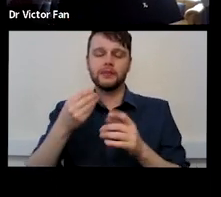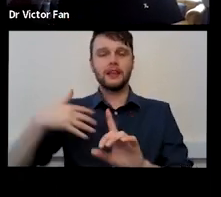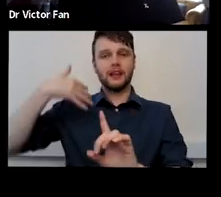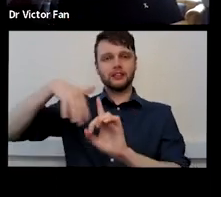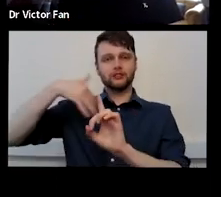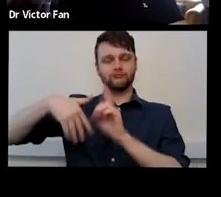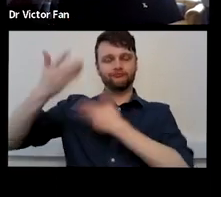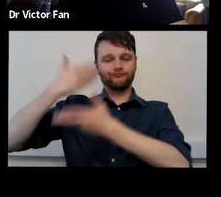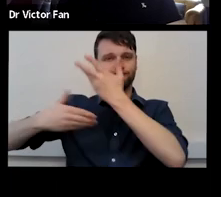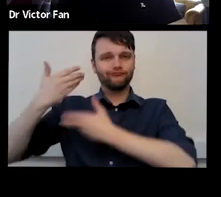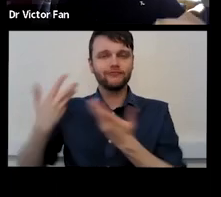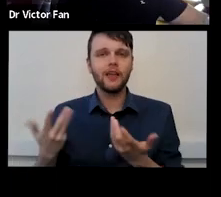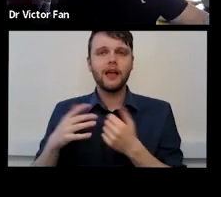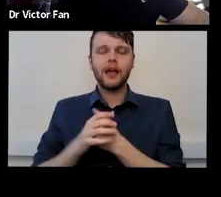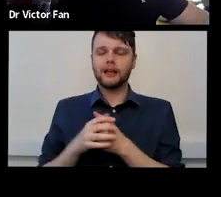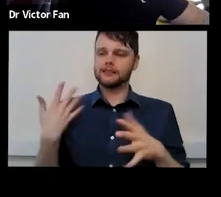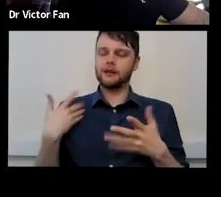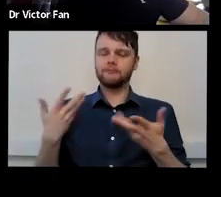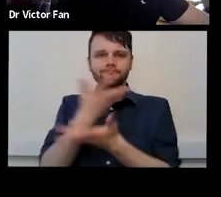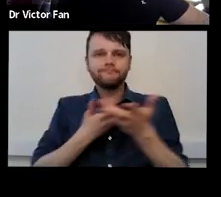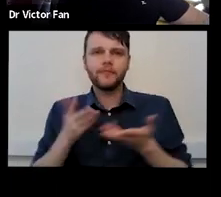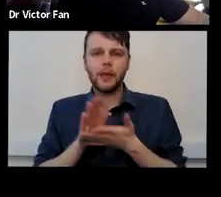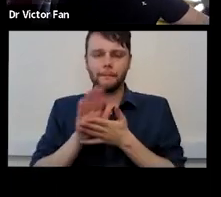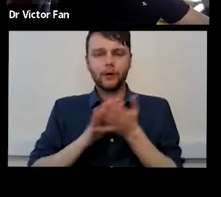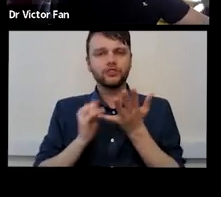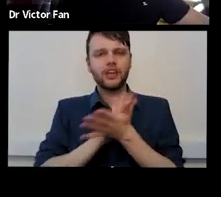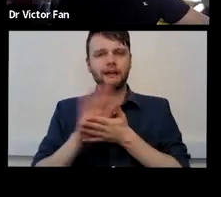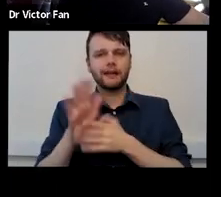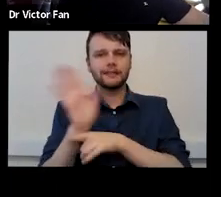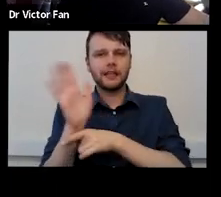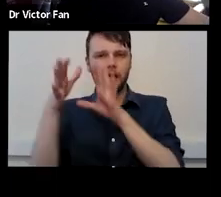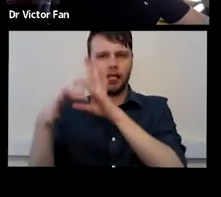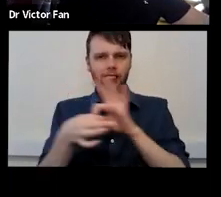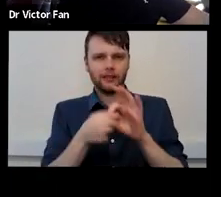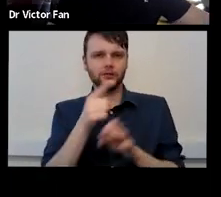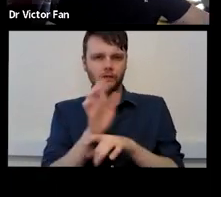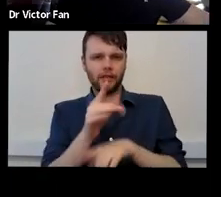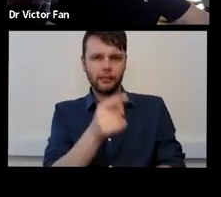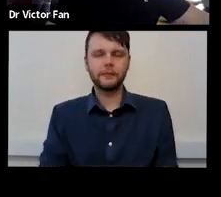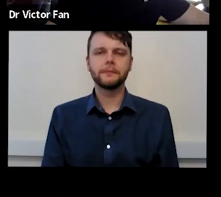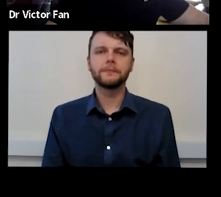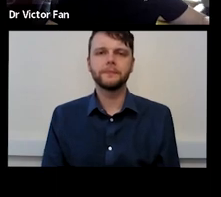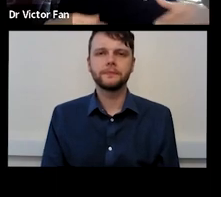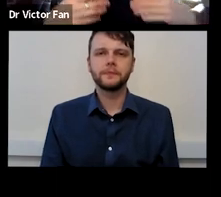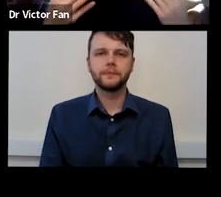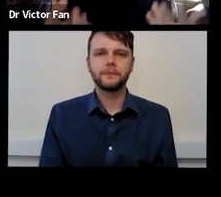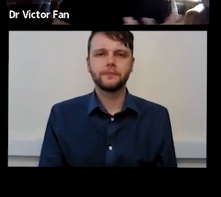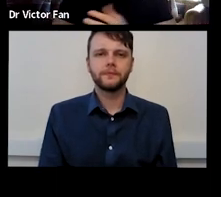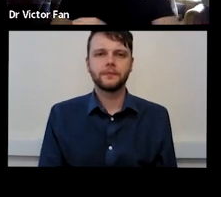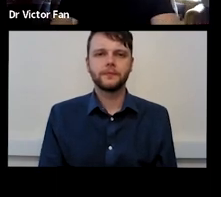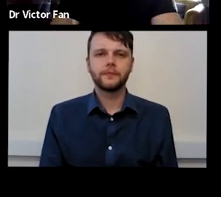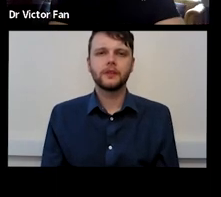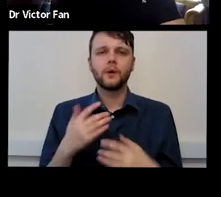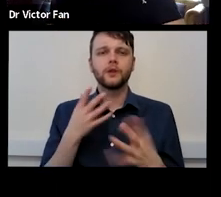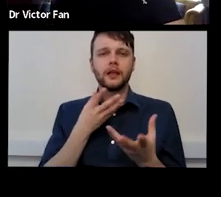critical discourses of Shanghai cinema in relation to this masterpiece. Now, let me introduce to